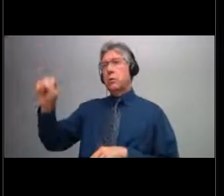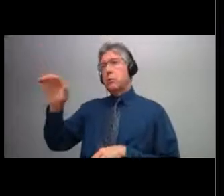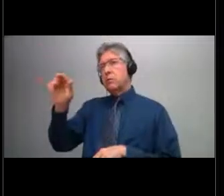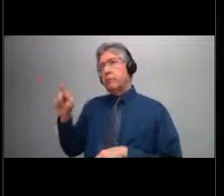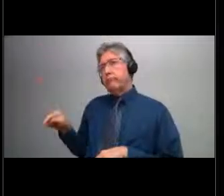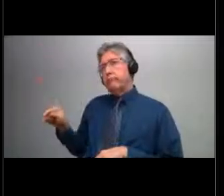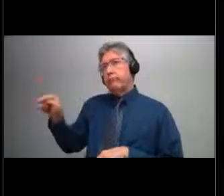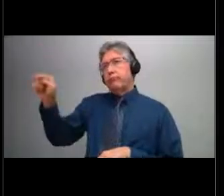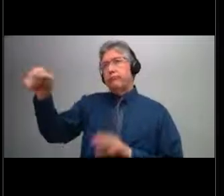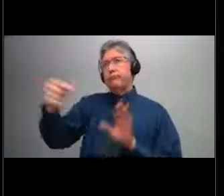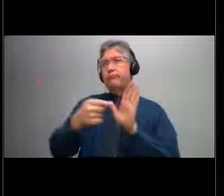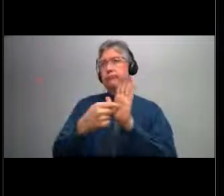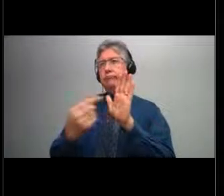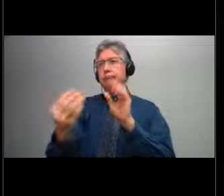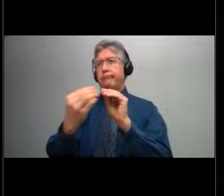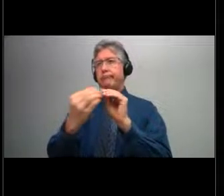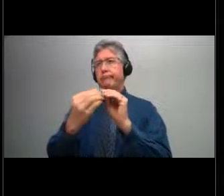project.